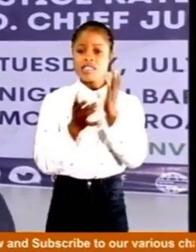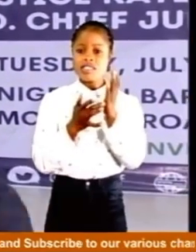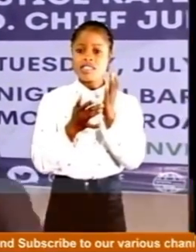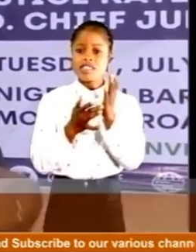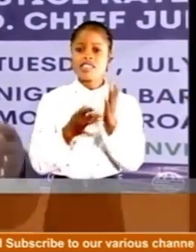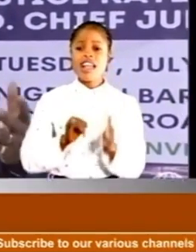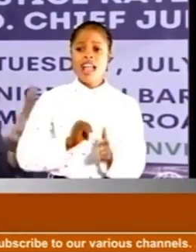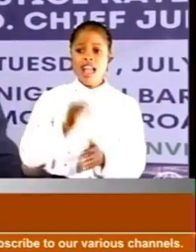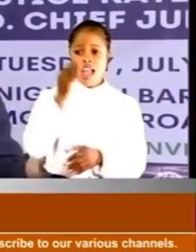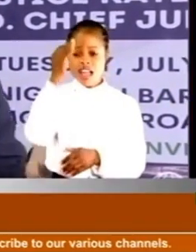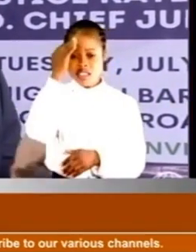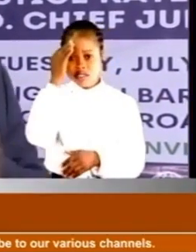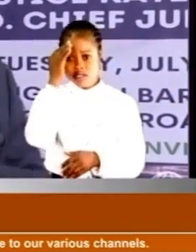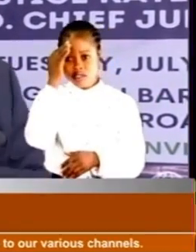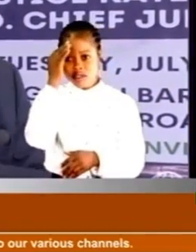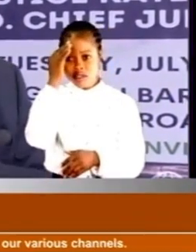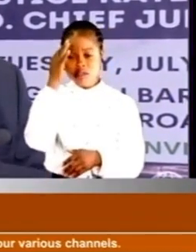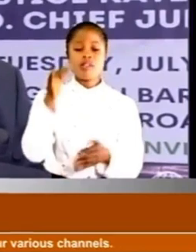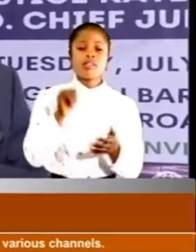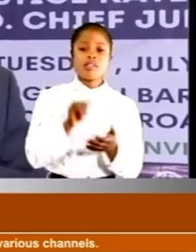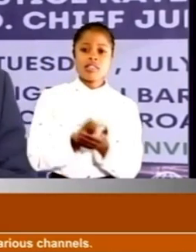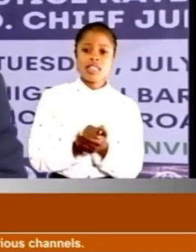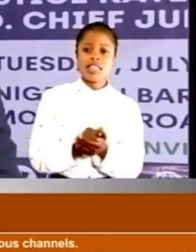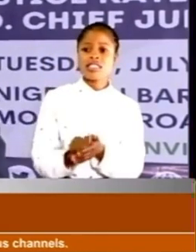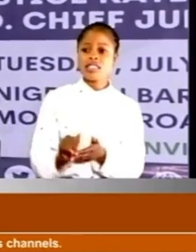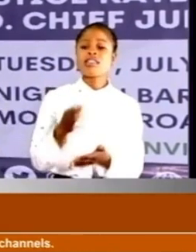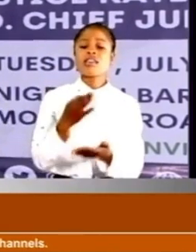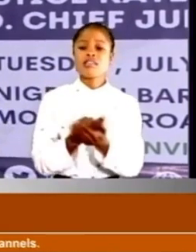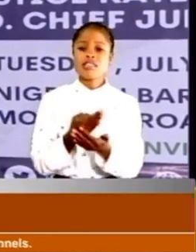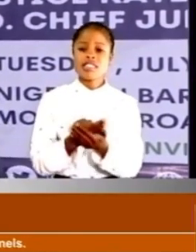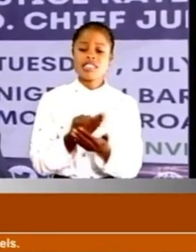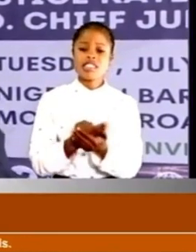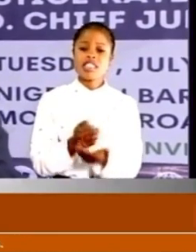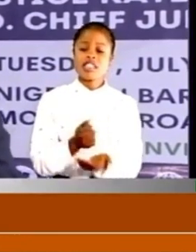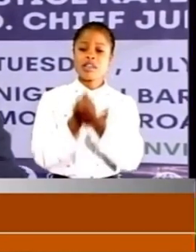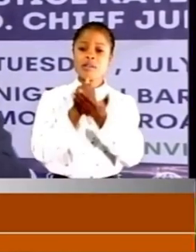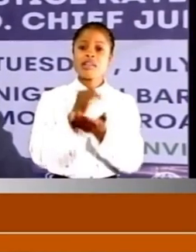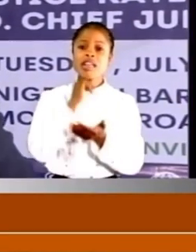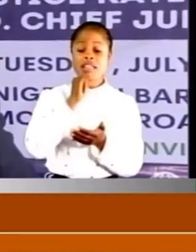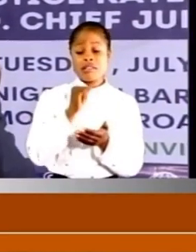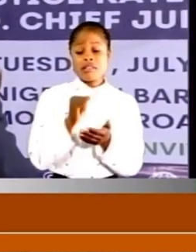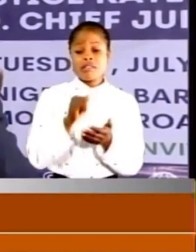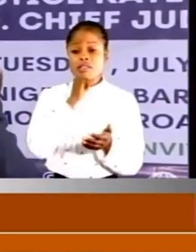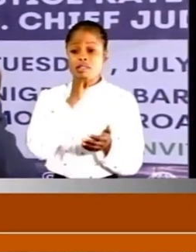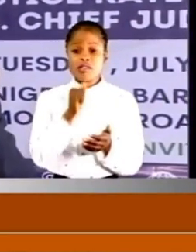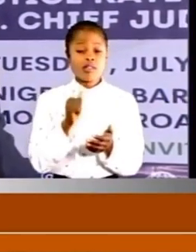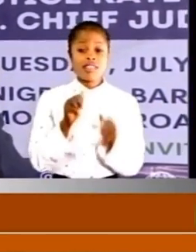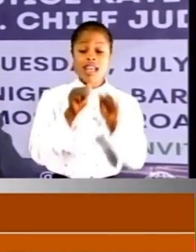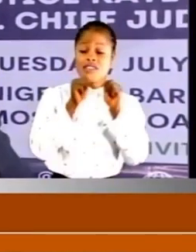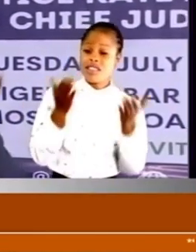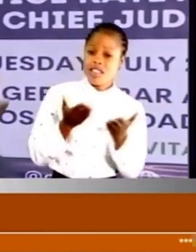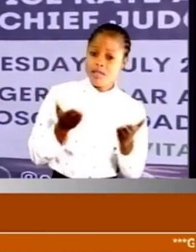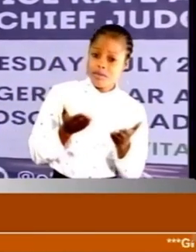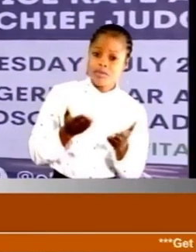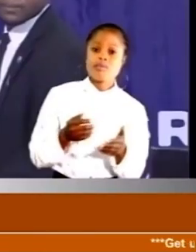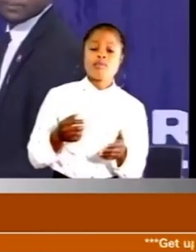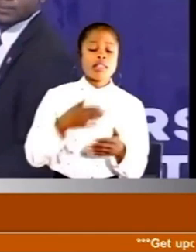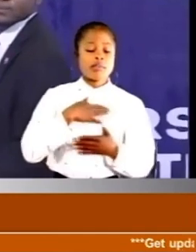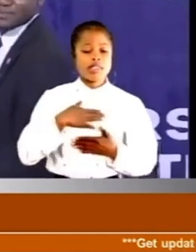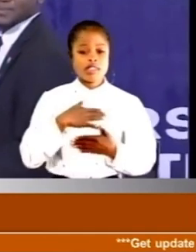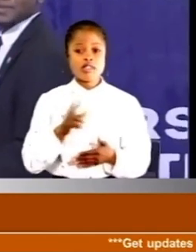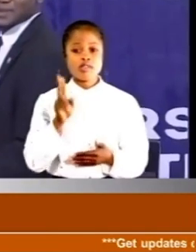available to your parents and your guardians and those who have been supporting your education. So please use what you have given well.